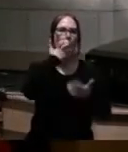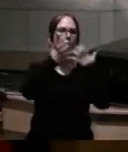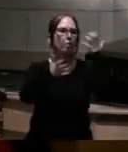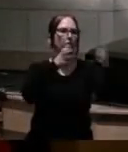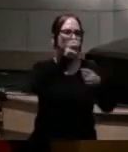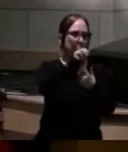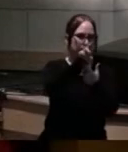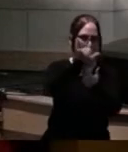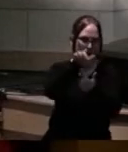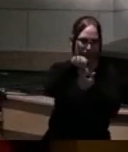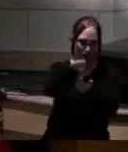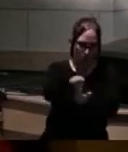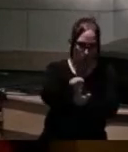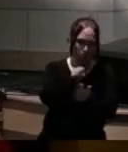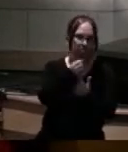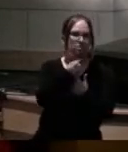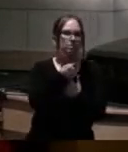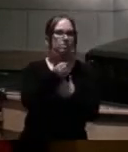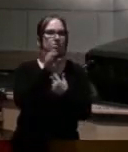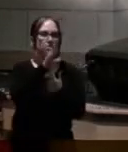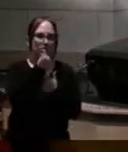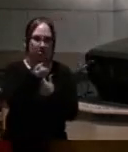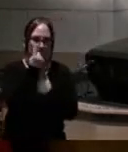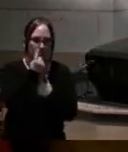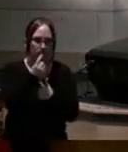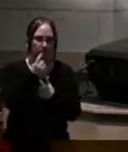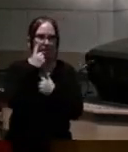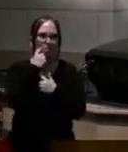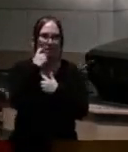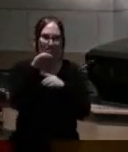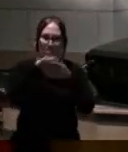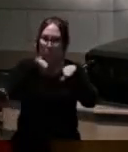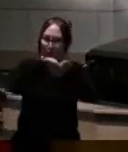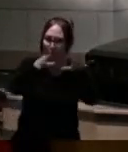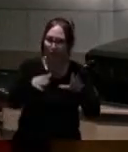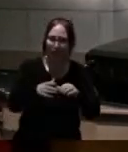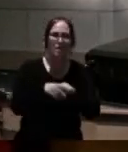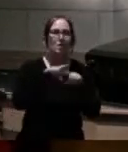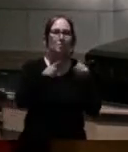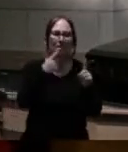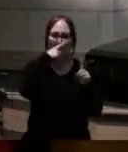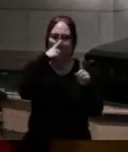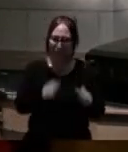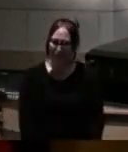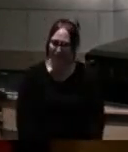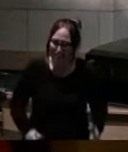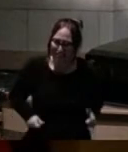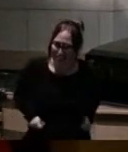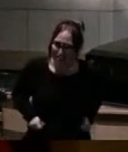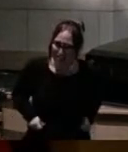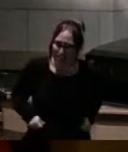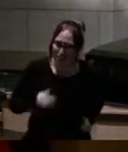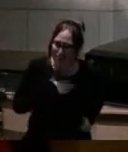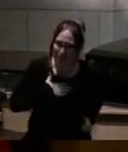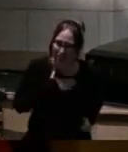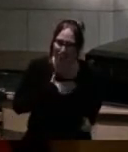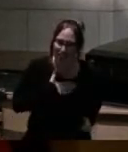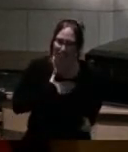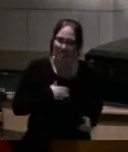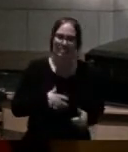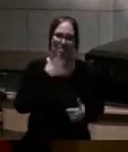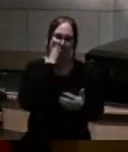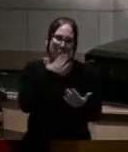Mr. Akers, I understand. I believe you're a swimmer, but if you would mind putting your pants back on for a comment, that would be